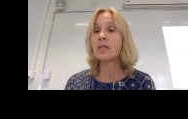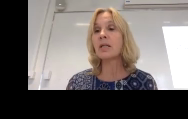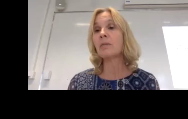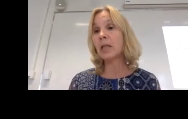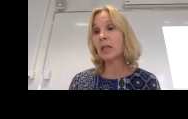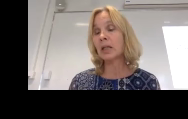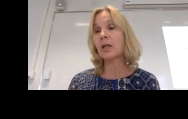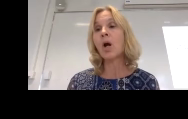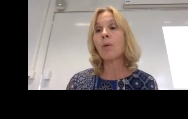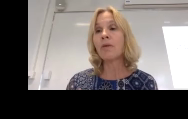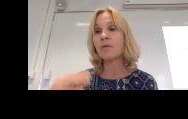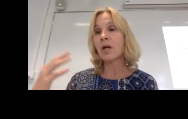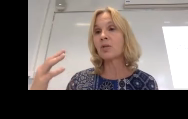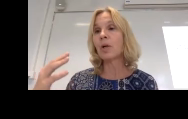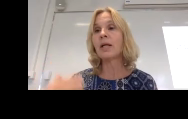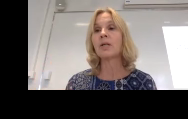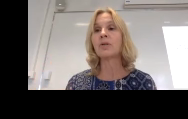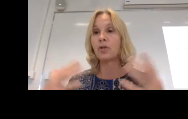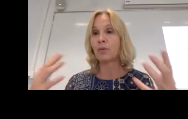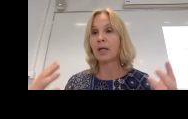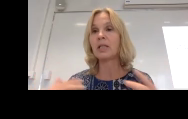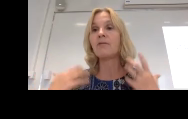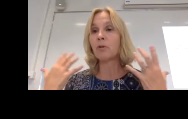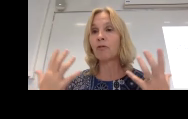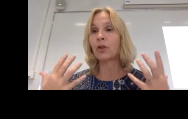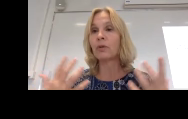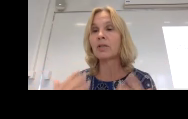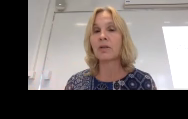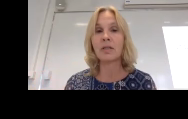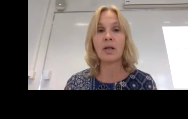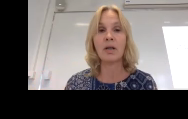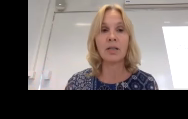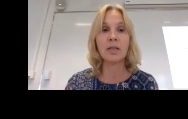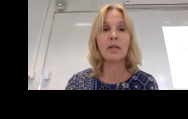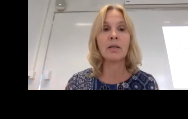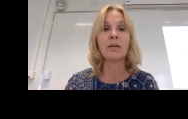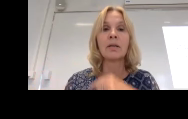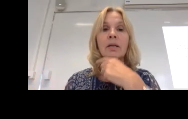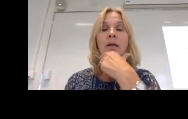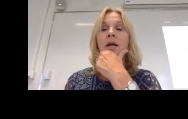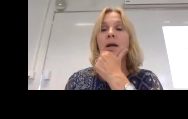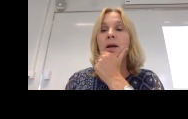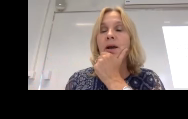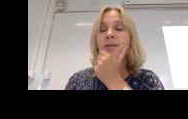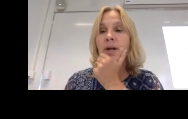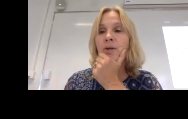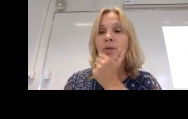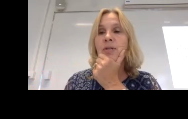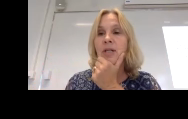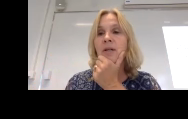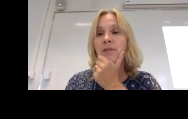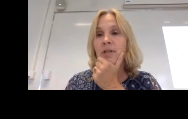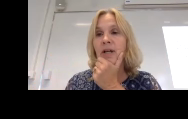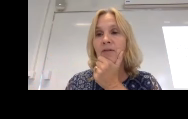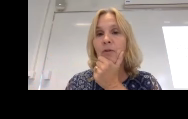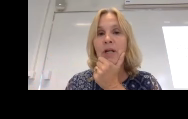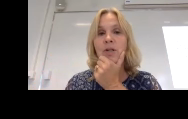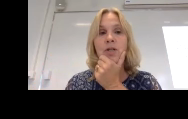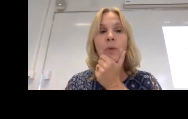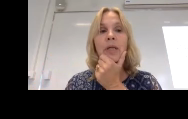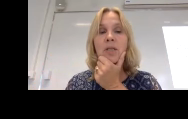you can see immediately whether a sign is one-handed or two-handed, even before you get to the sign onset. And signers are sensitive to